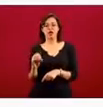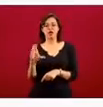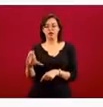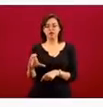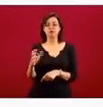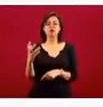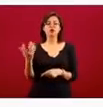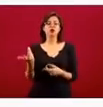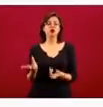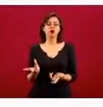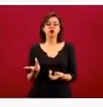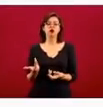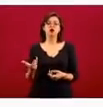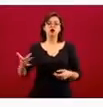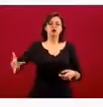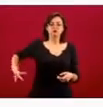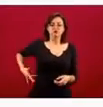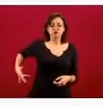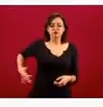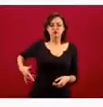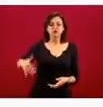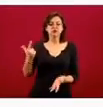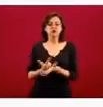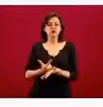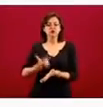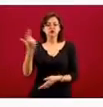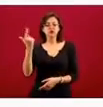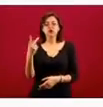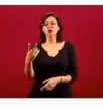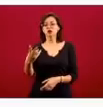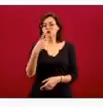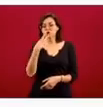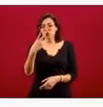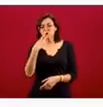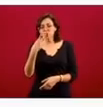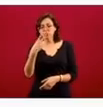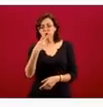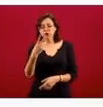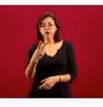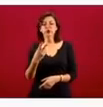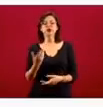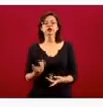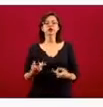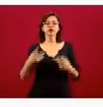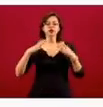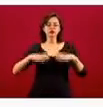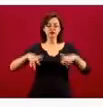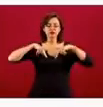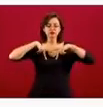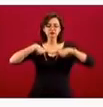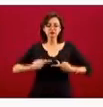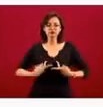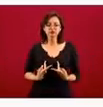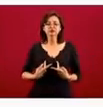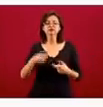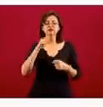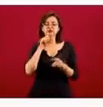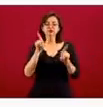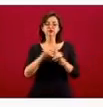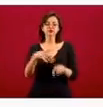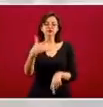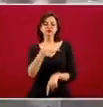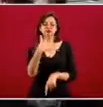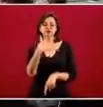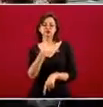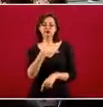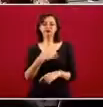for that could lead to complications or even death when being infected with coronavirus. But we have